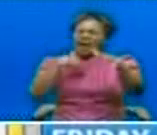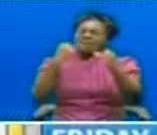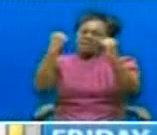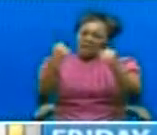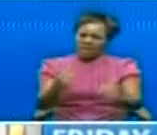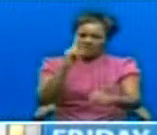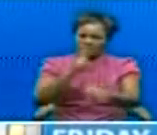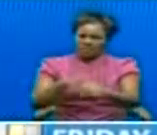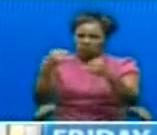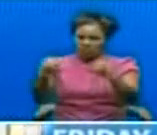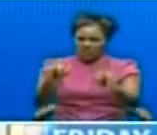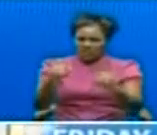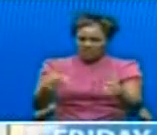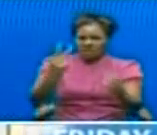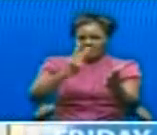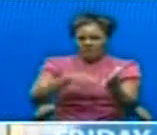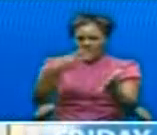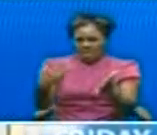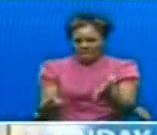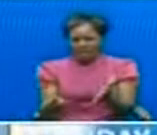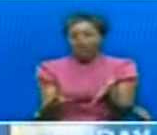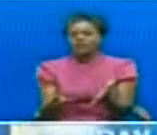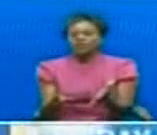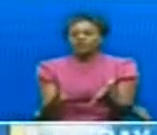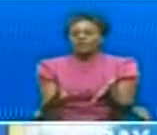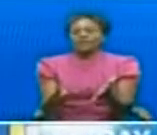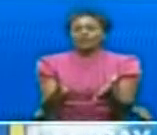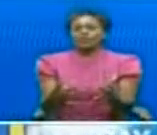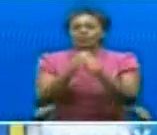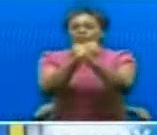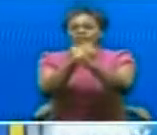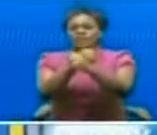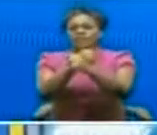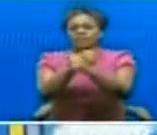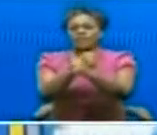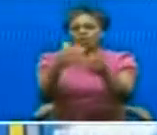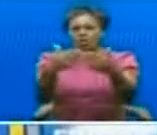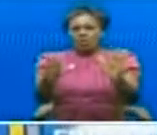as they attempted in vain to avoid the bullet-like spikes by the Kenyan Queens. The